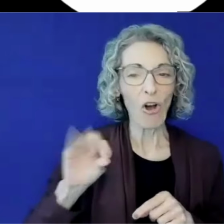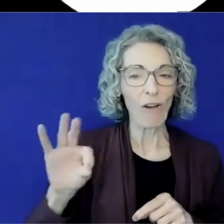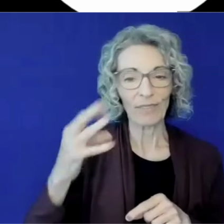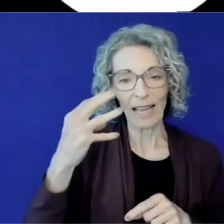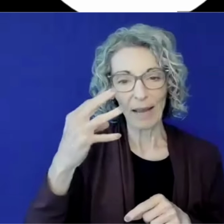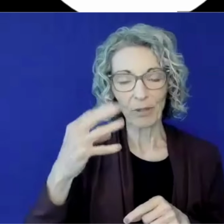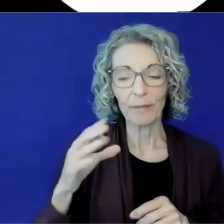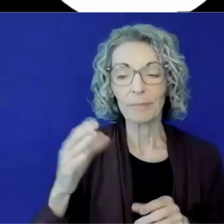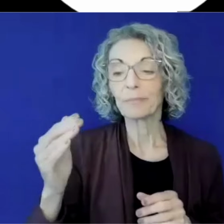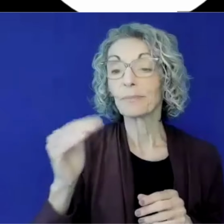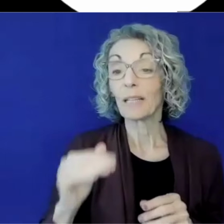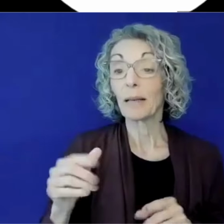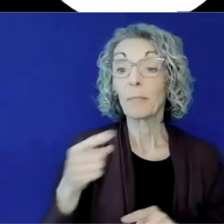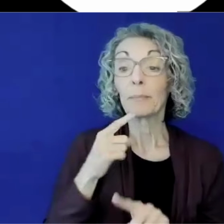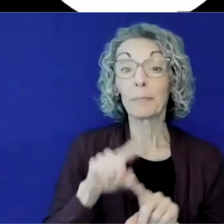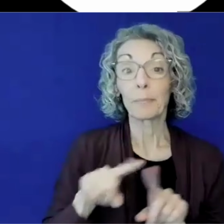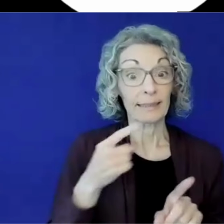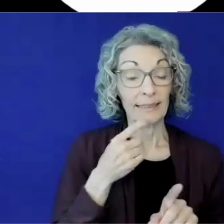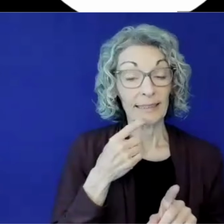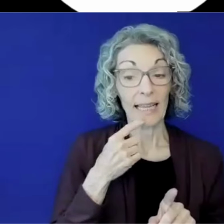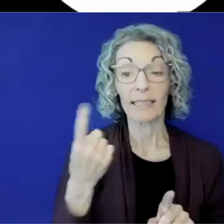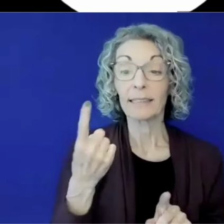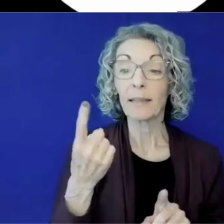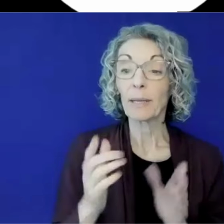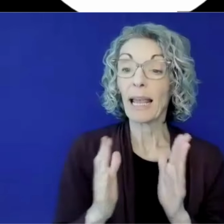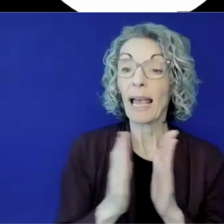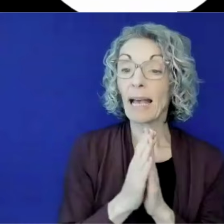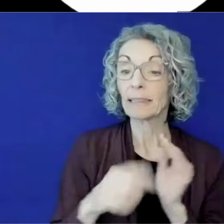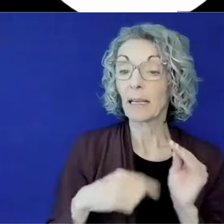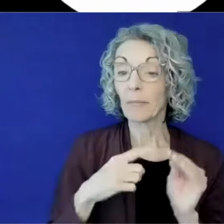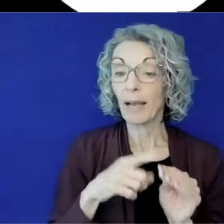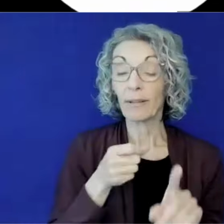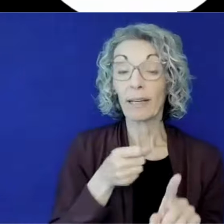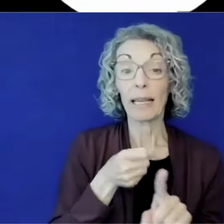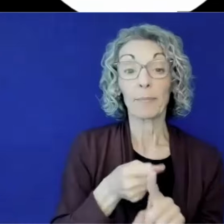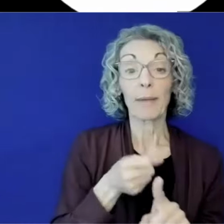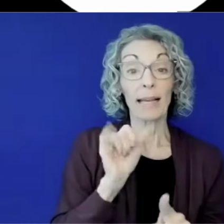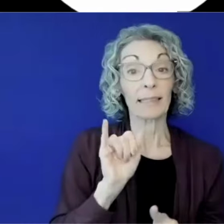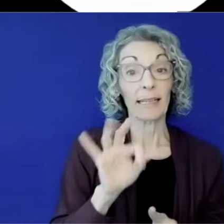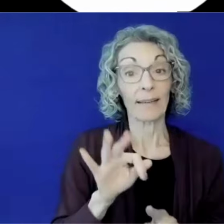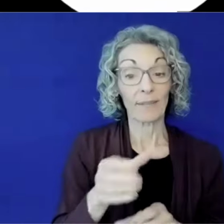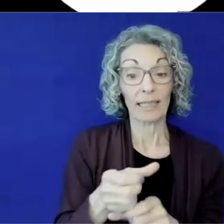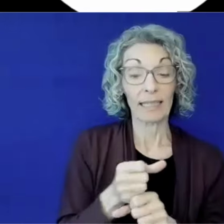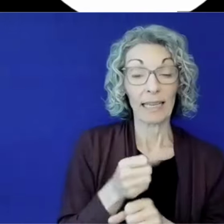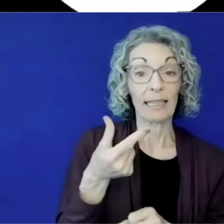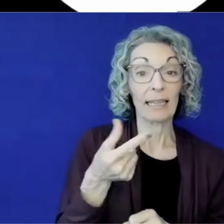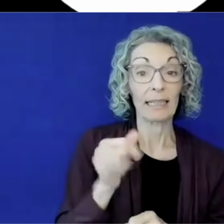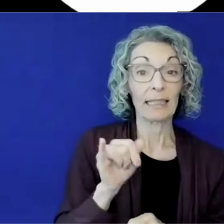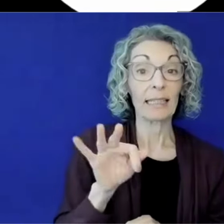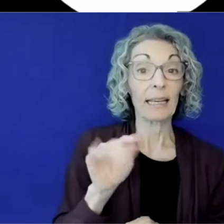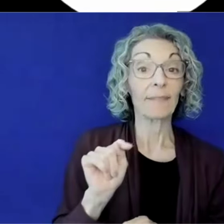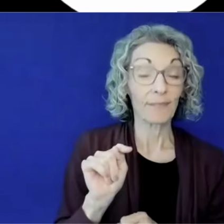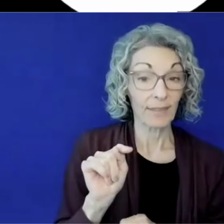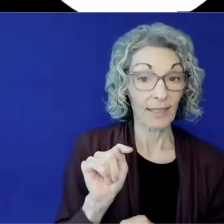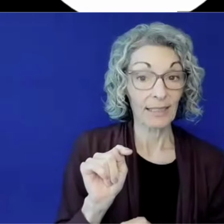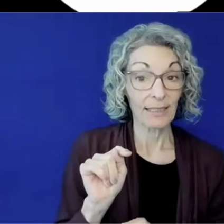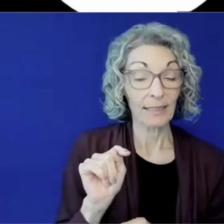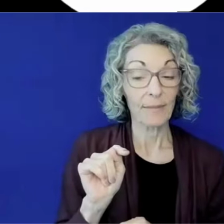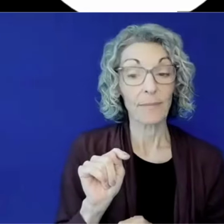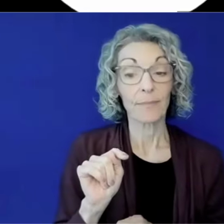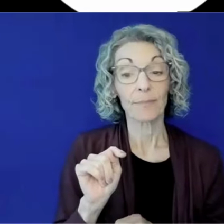There's somebody asking about the impact of if they receive gifts and